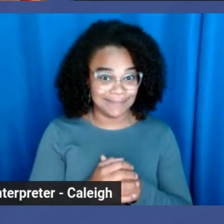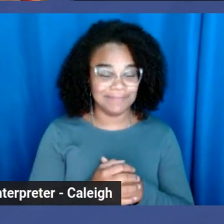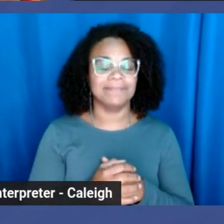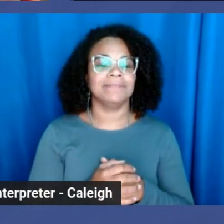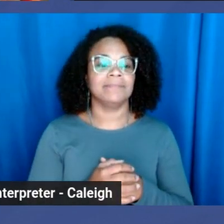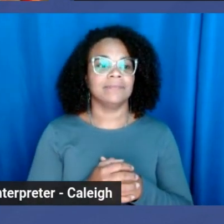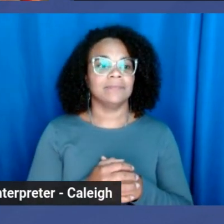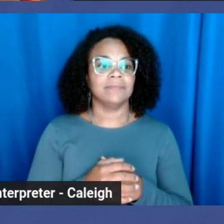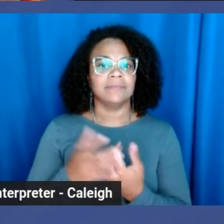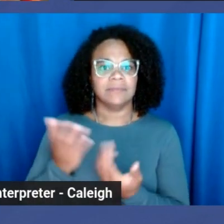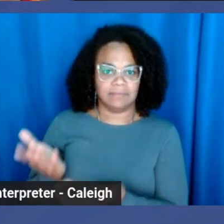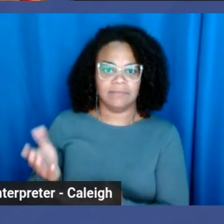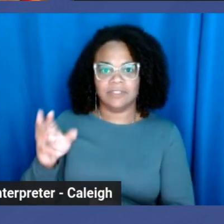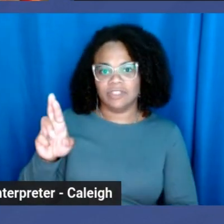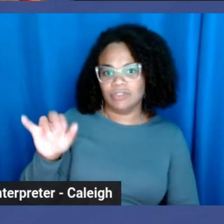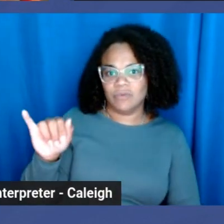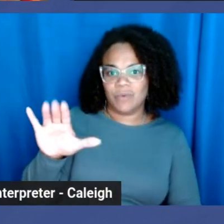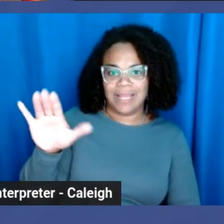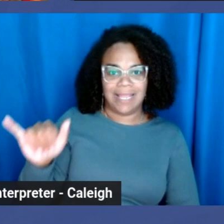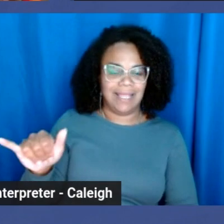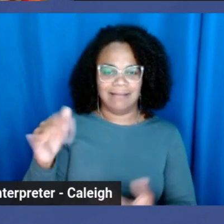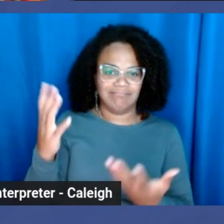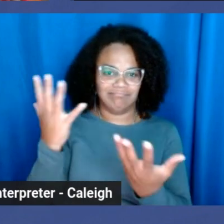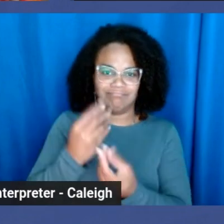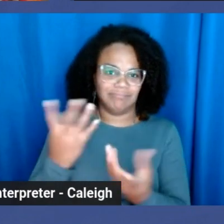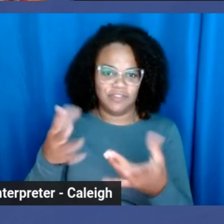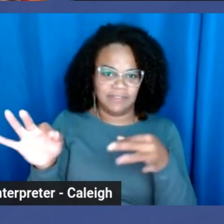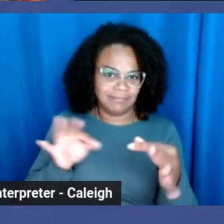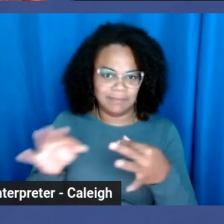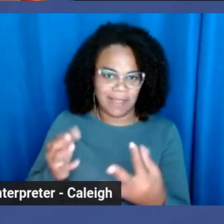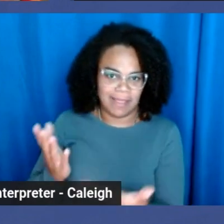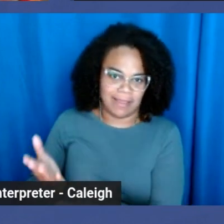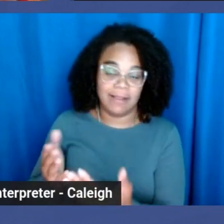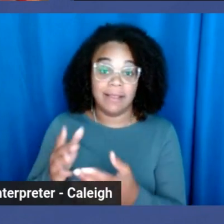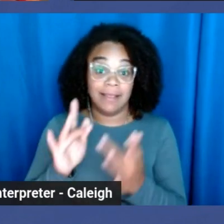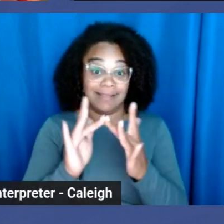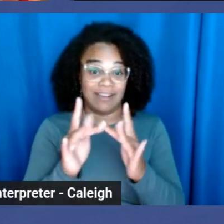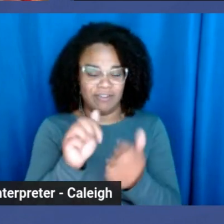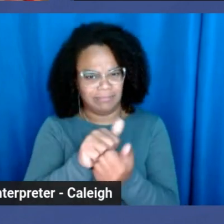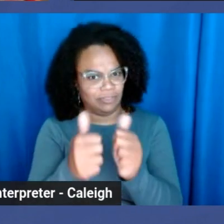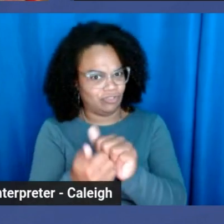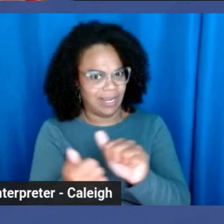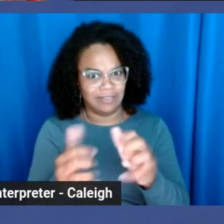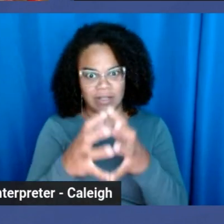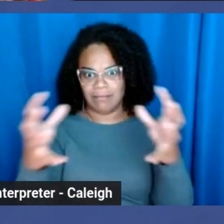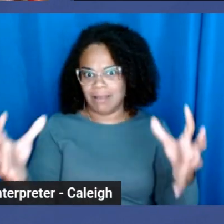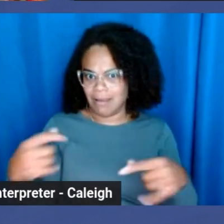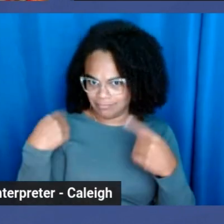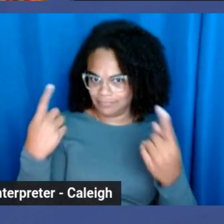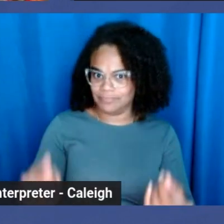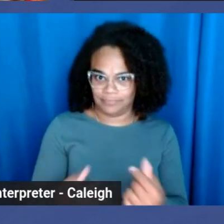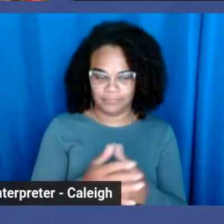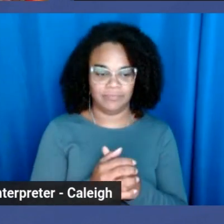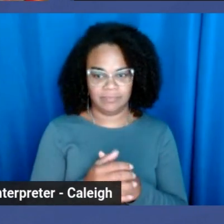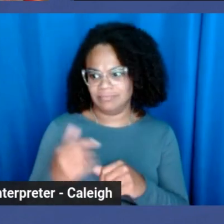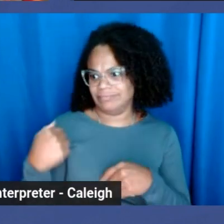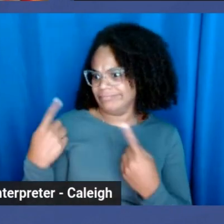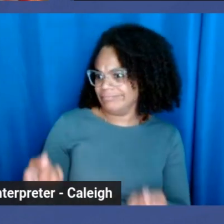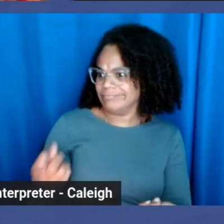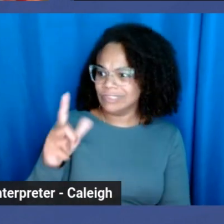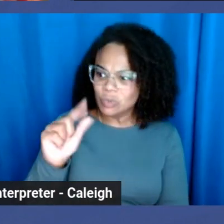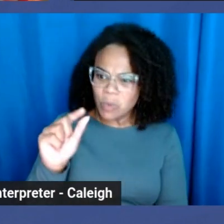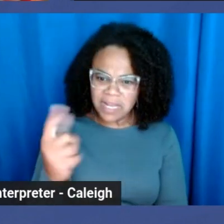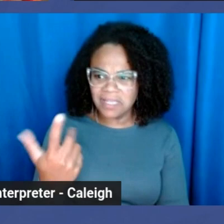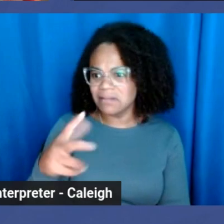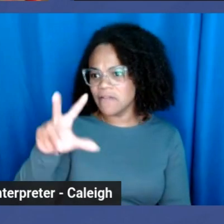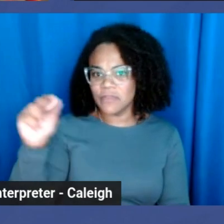As Ricky eloquently laid out, the internet has changed a lot in the last 20, 30 years.